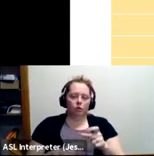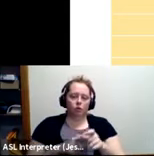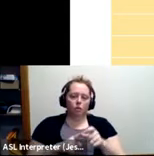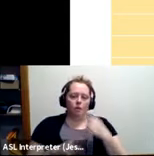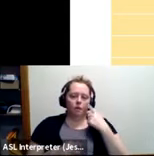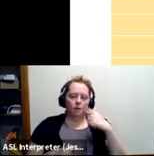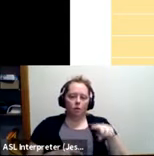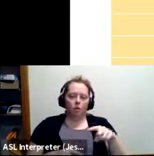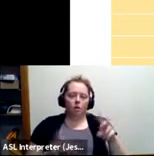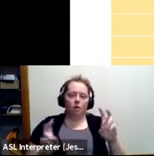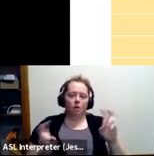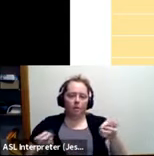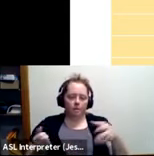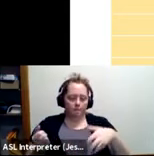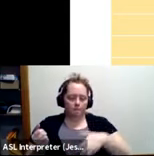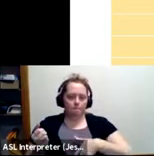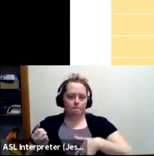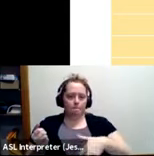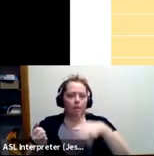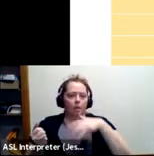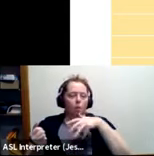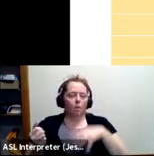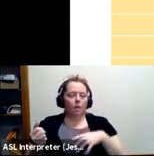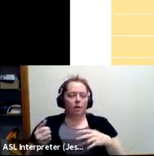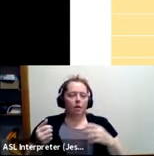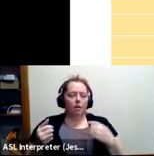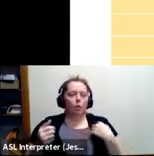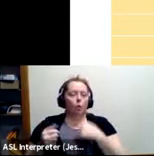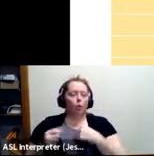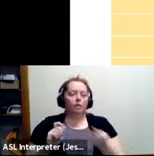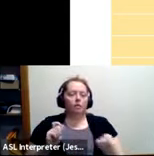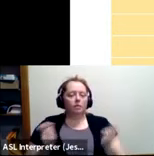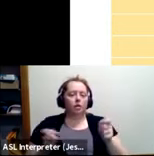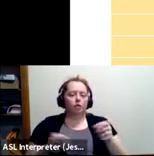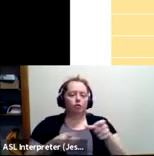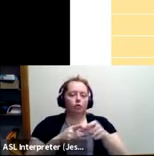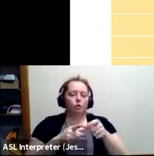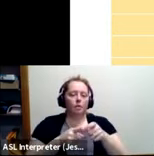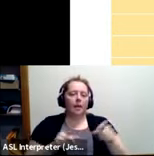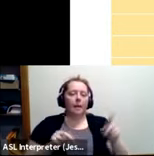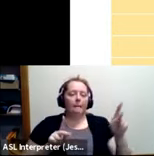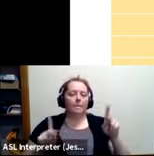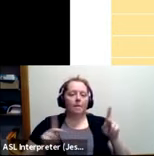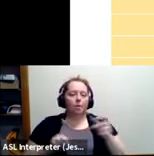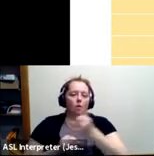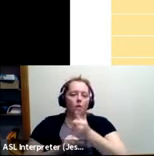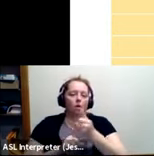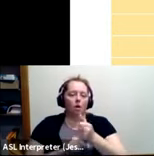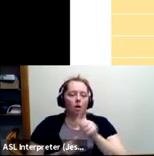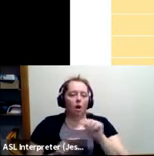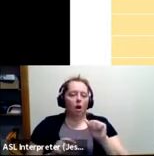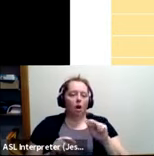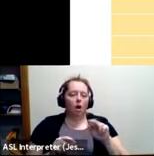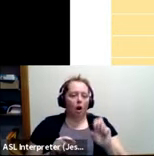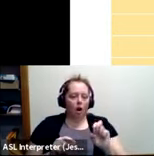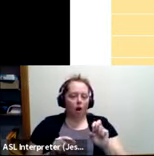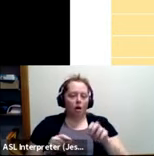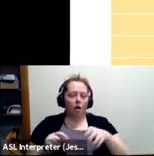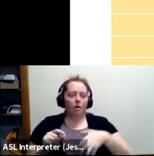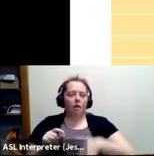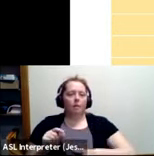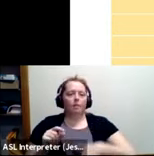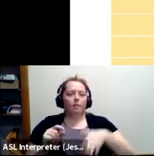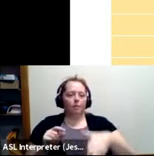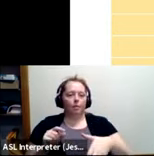saying pregnant women, it was important for us to say people who are pregnant, because we recognize that categorizing people by their gender isn't